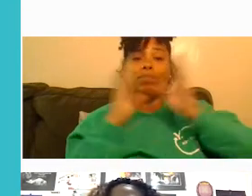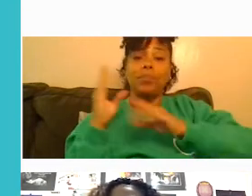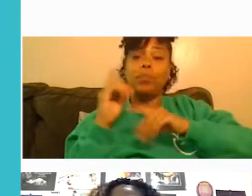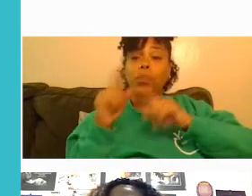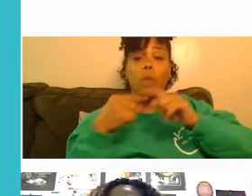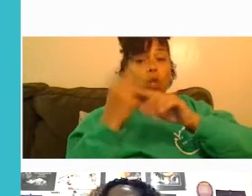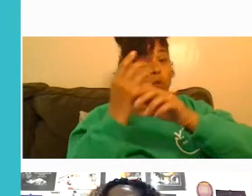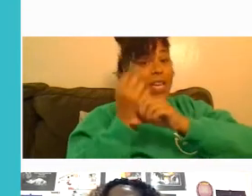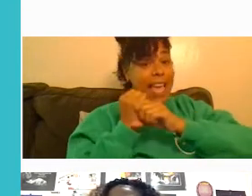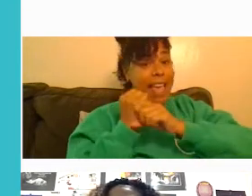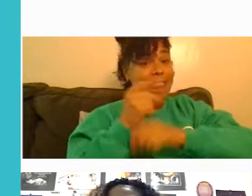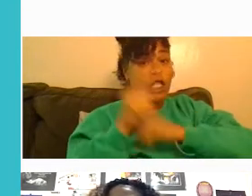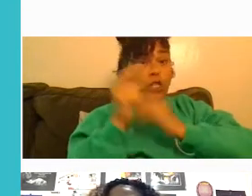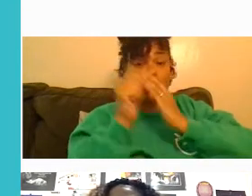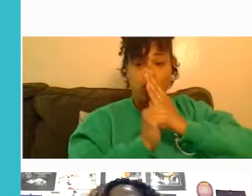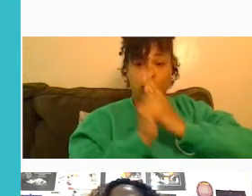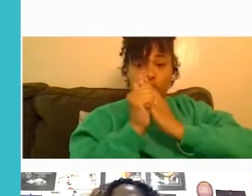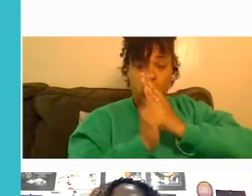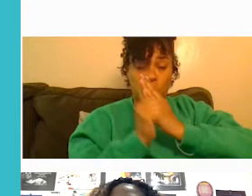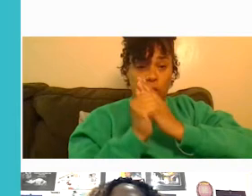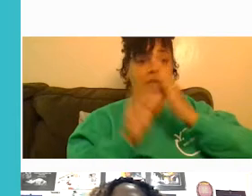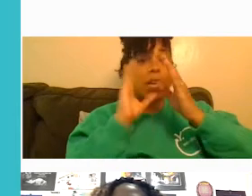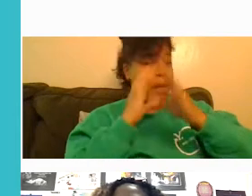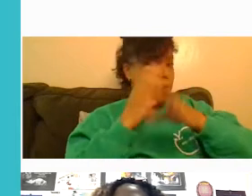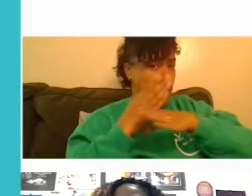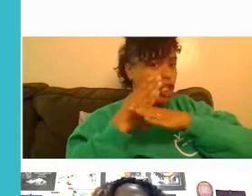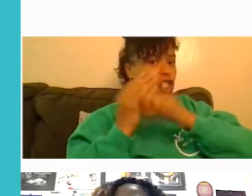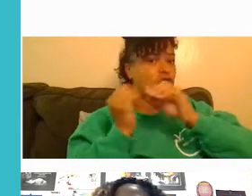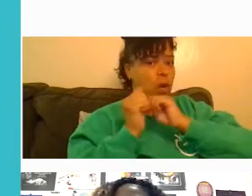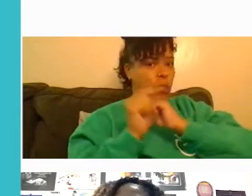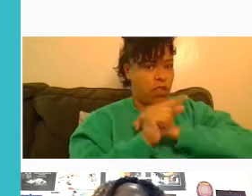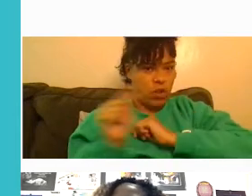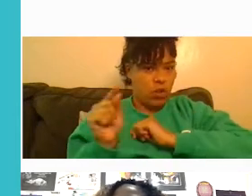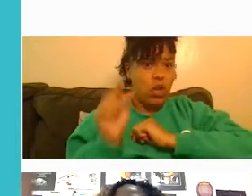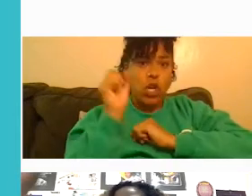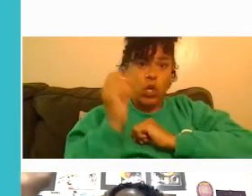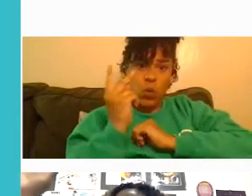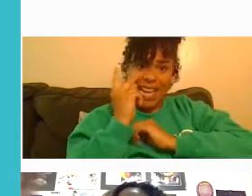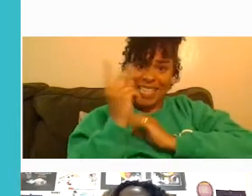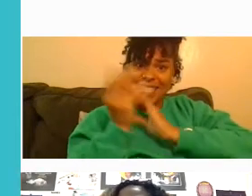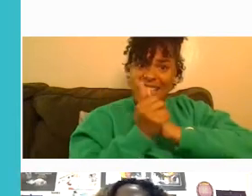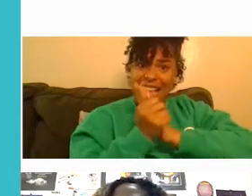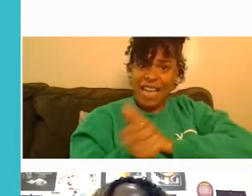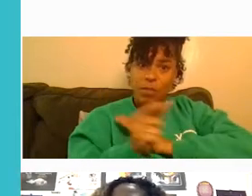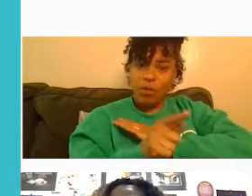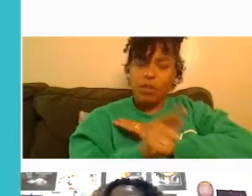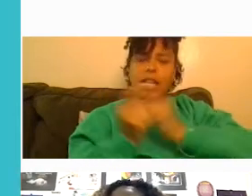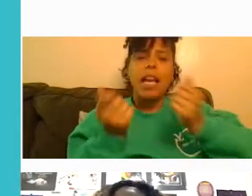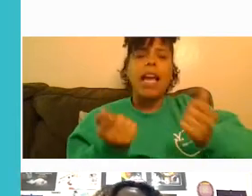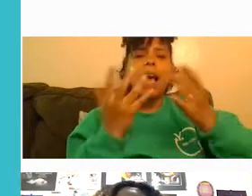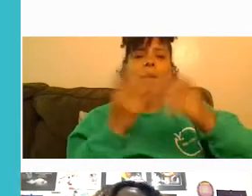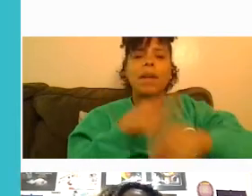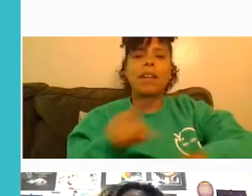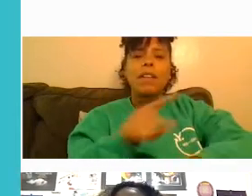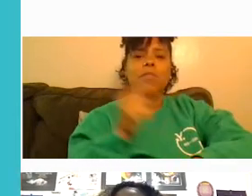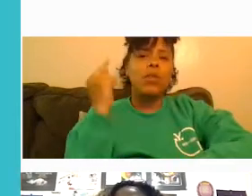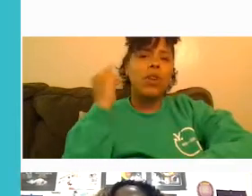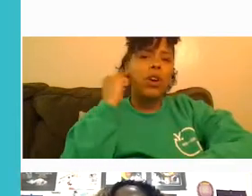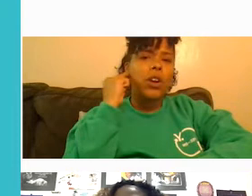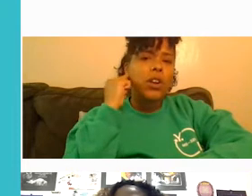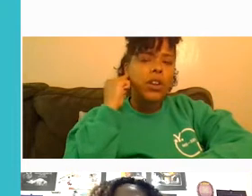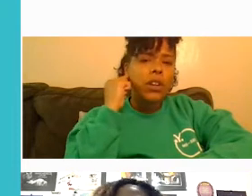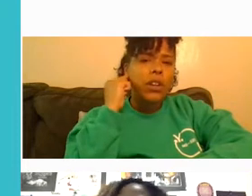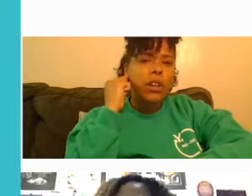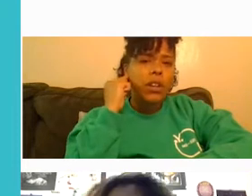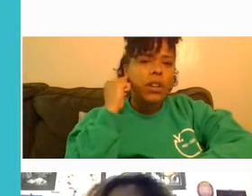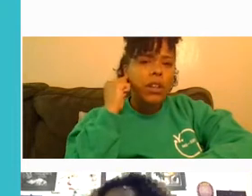from us, I'm going to share this with you. You can see what the experts say. How many of y'all have heard Susie Orman? I like to